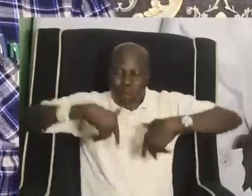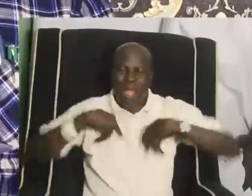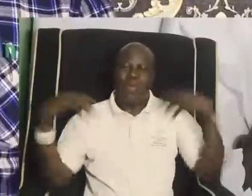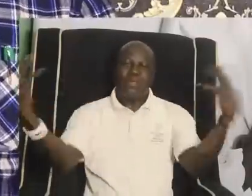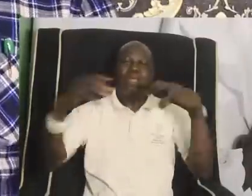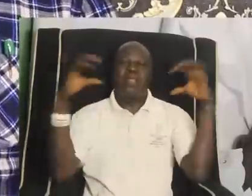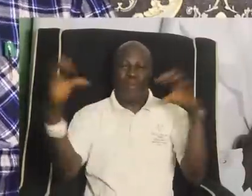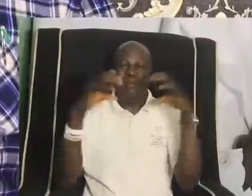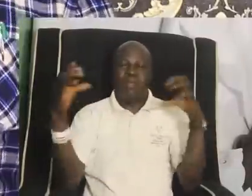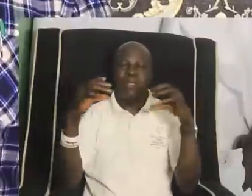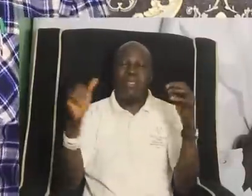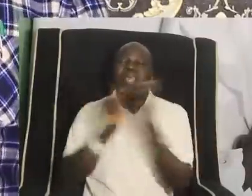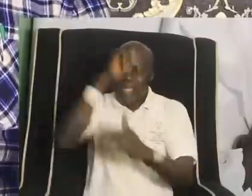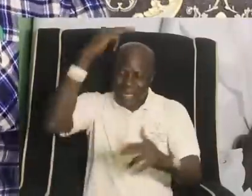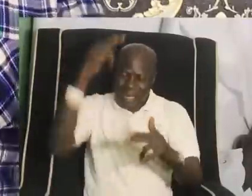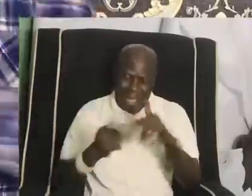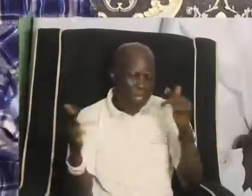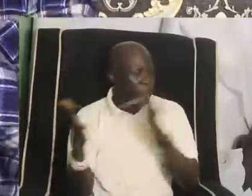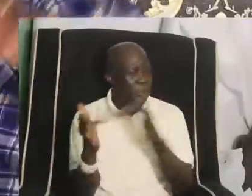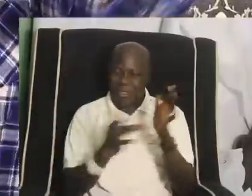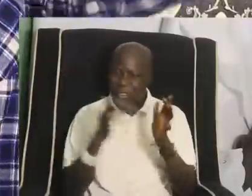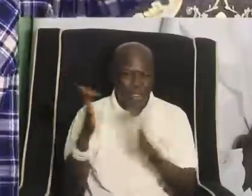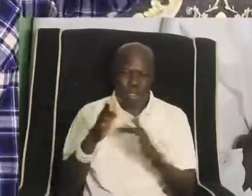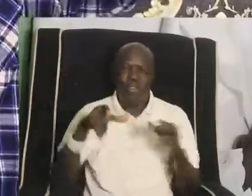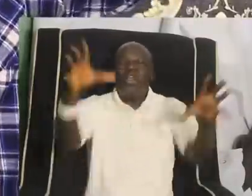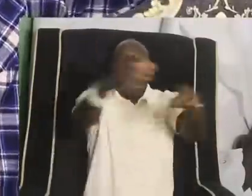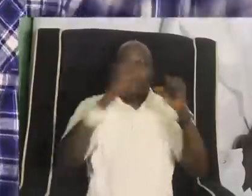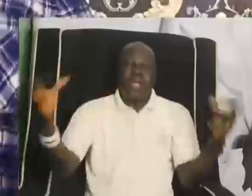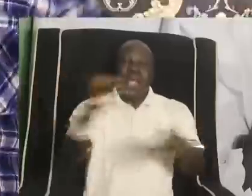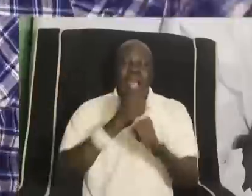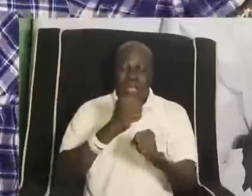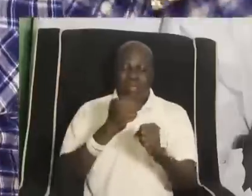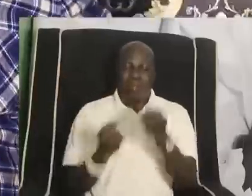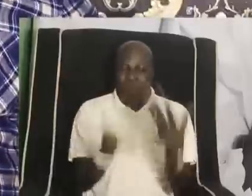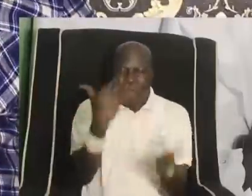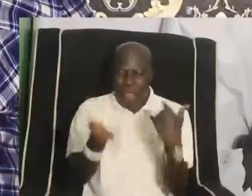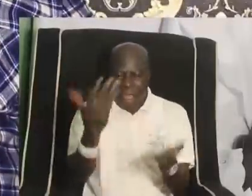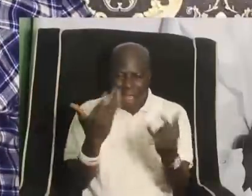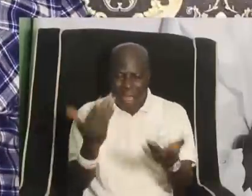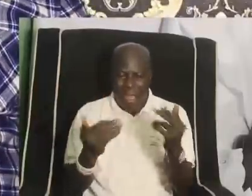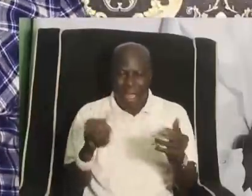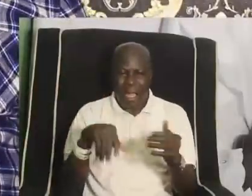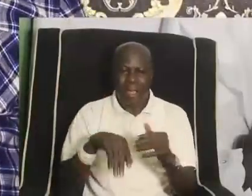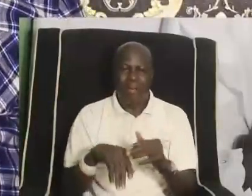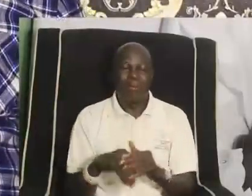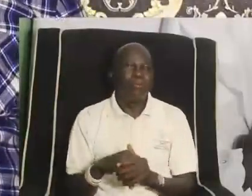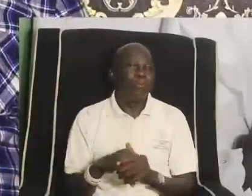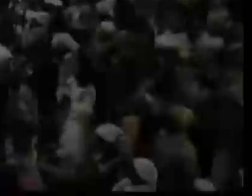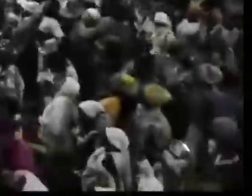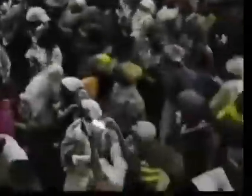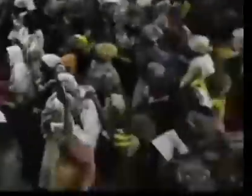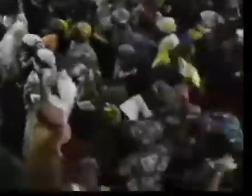yes, Mark, you do not be satisfied. In the name of Jesus. That fire.